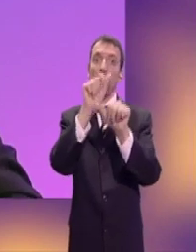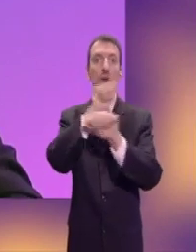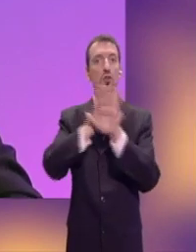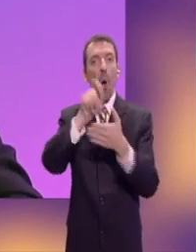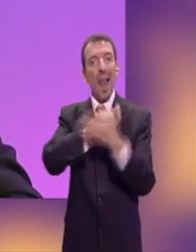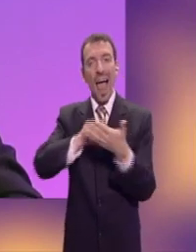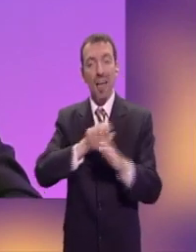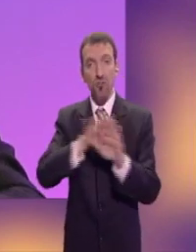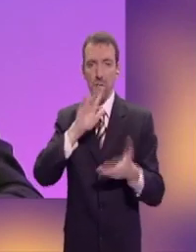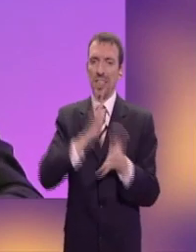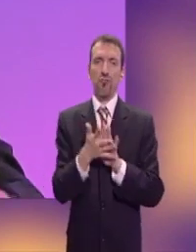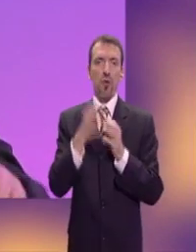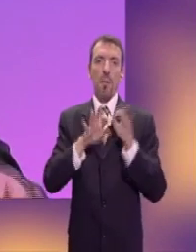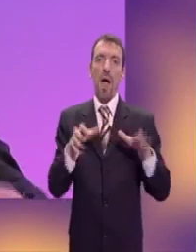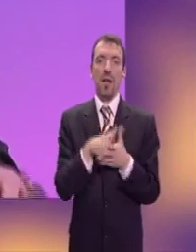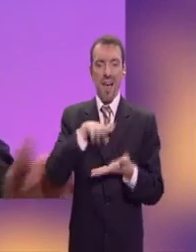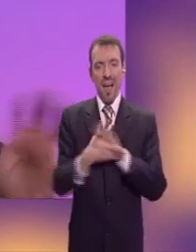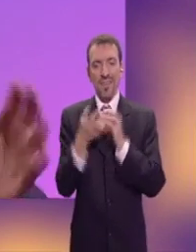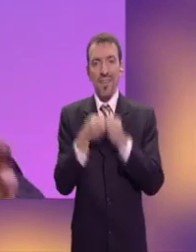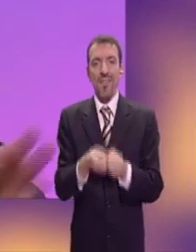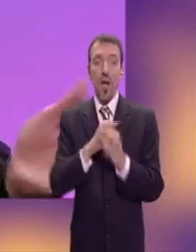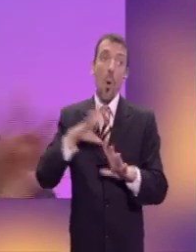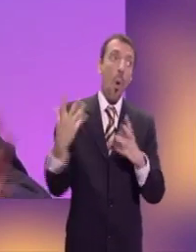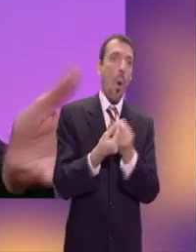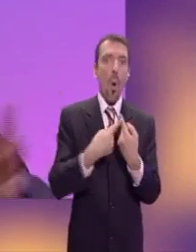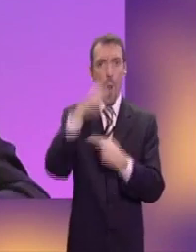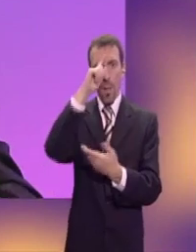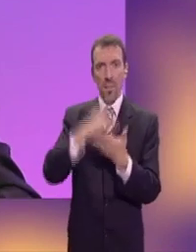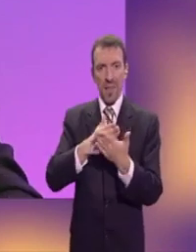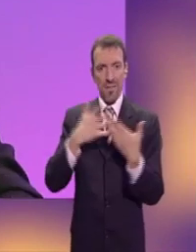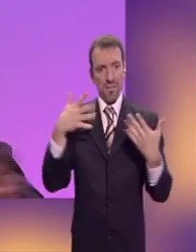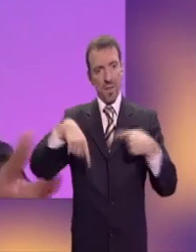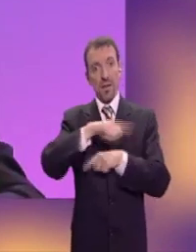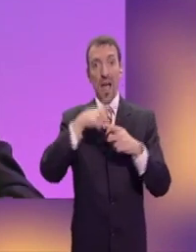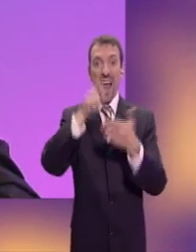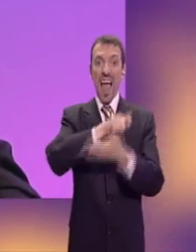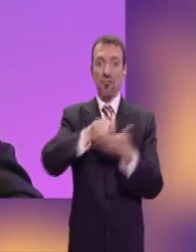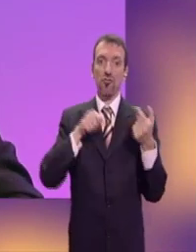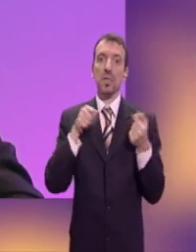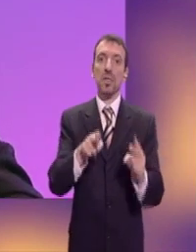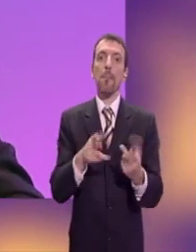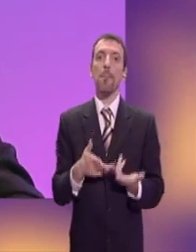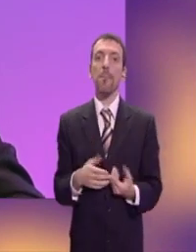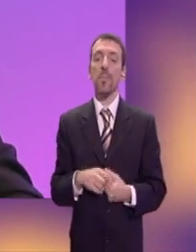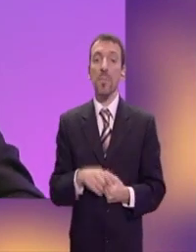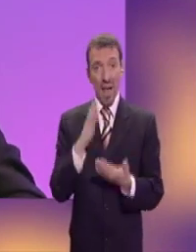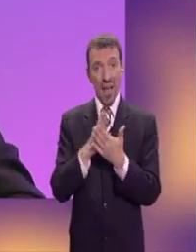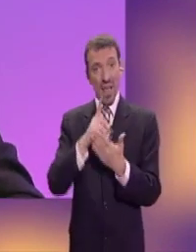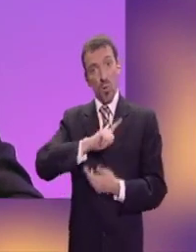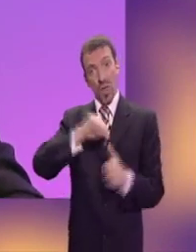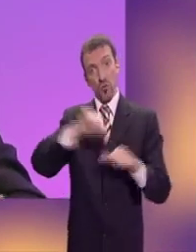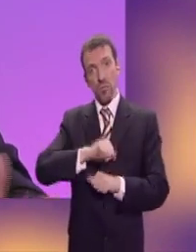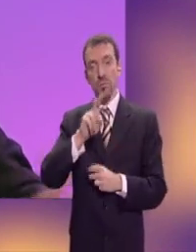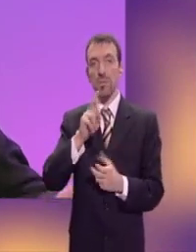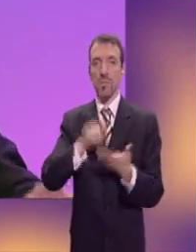his authority and undermine the whole belief in the Electoral College, which is the thing that Blair was elected by. So there's that. But also,